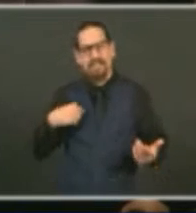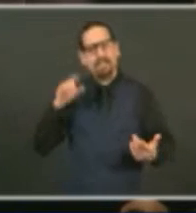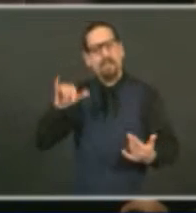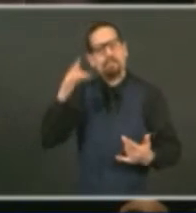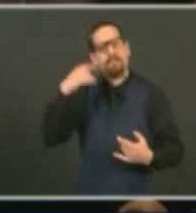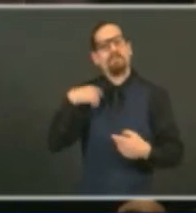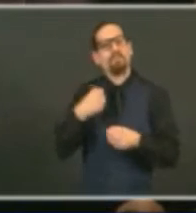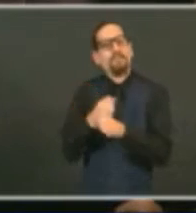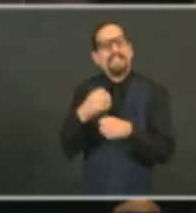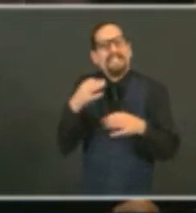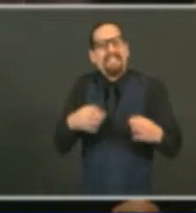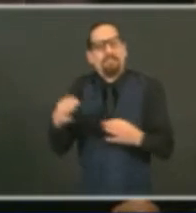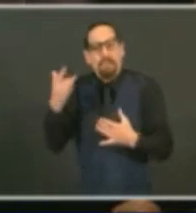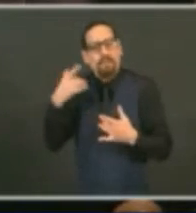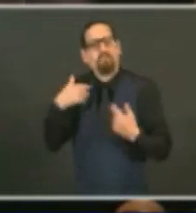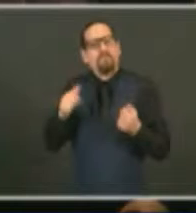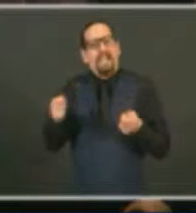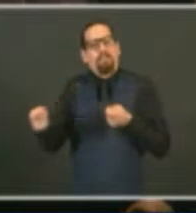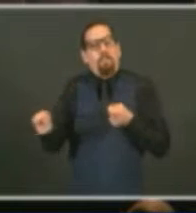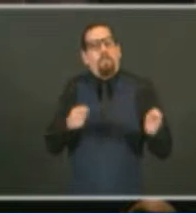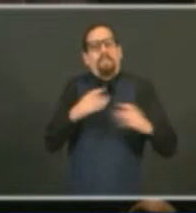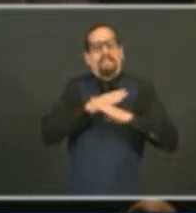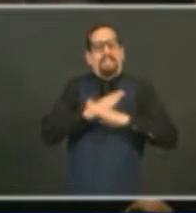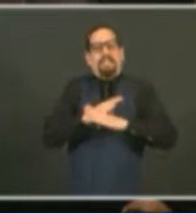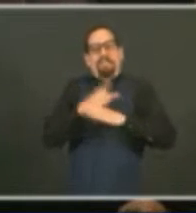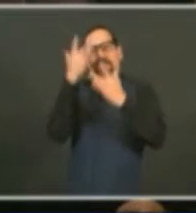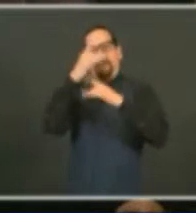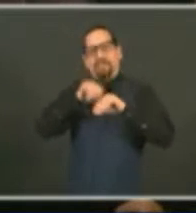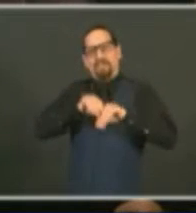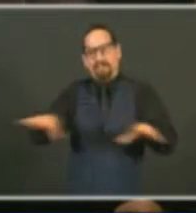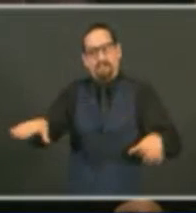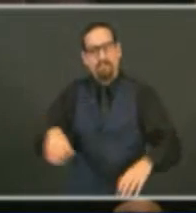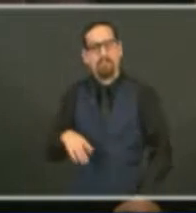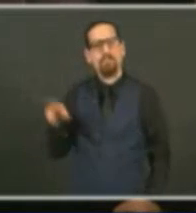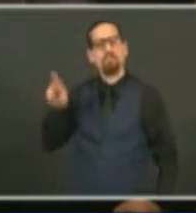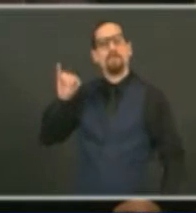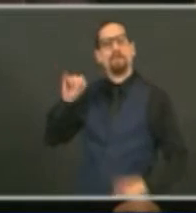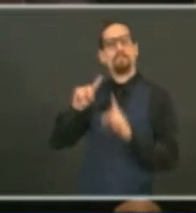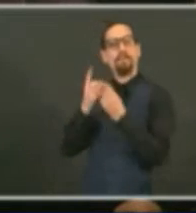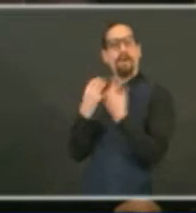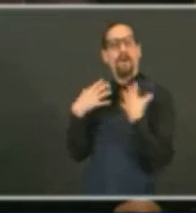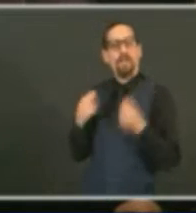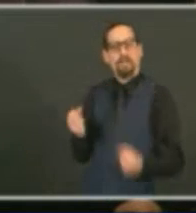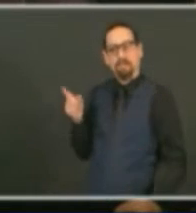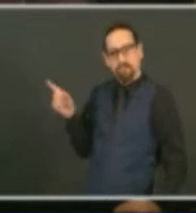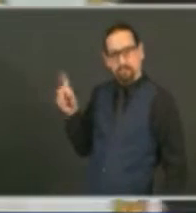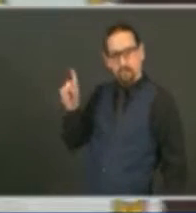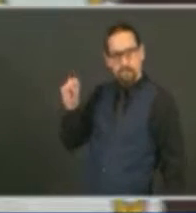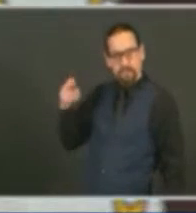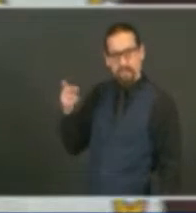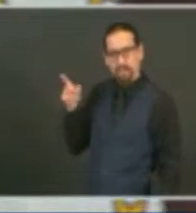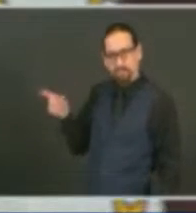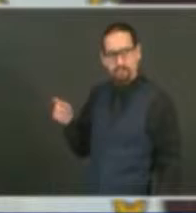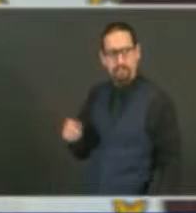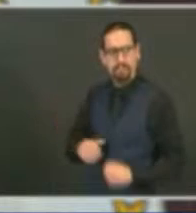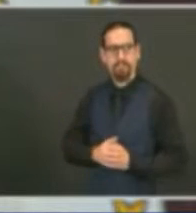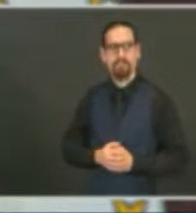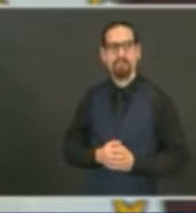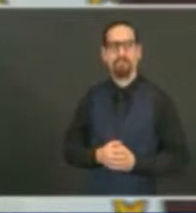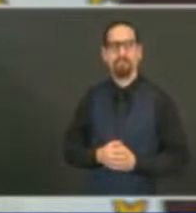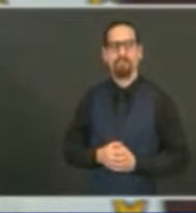Unlike Michigan, at the very same time I put the restrictions in place, we put $100 million out the